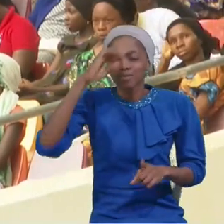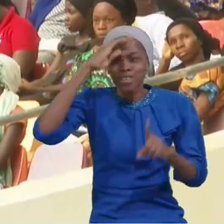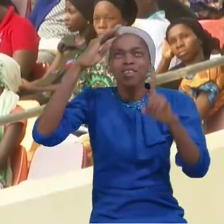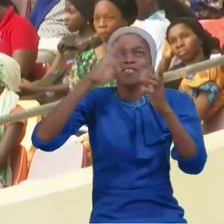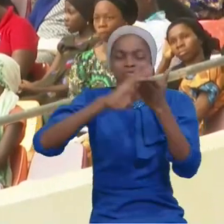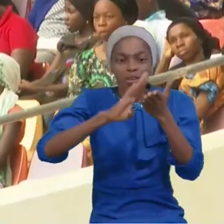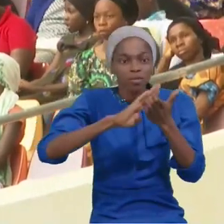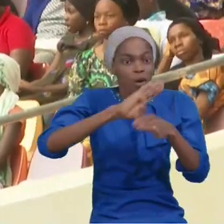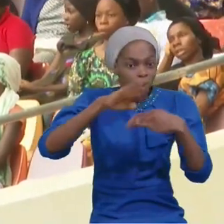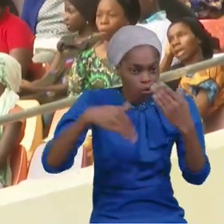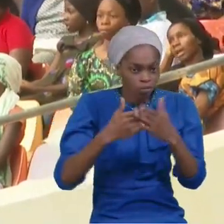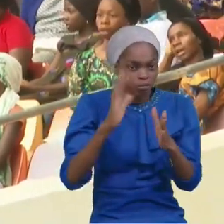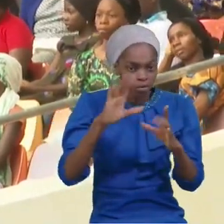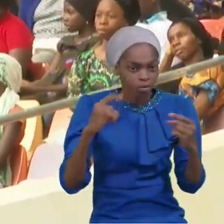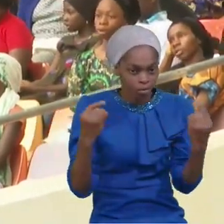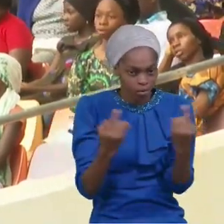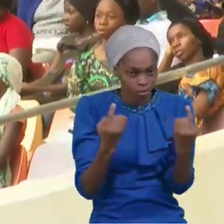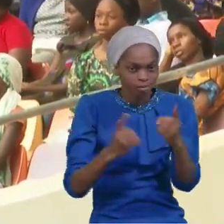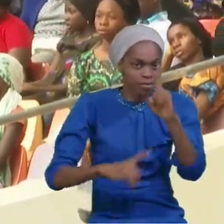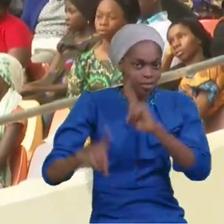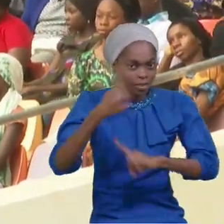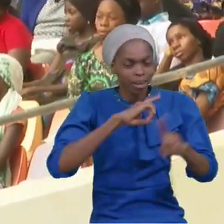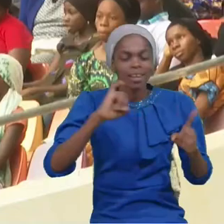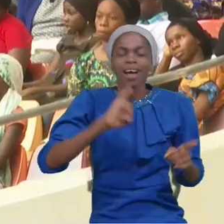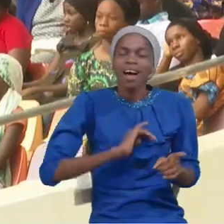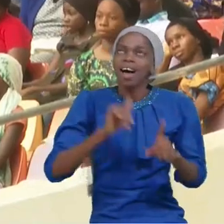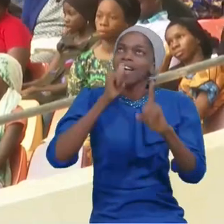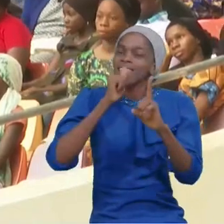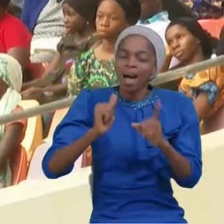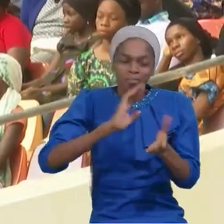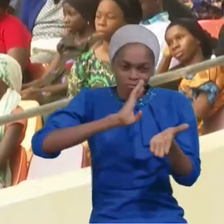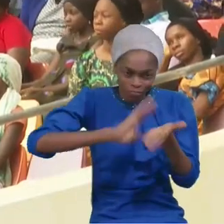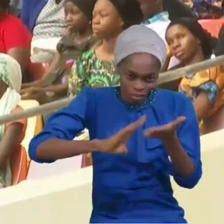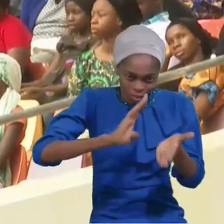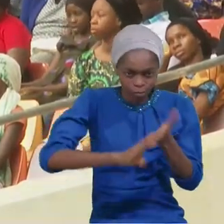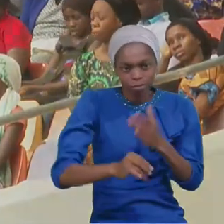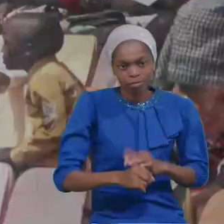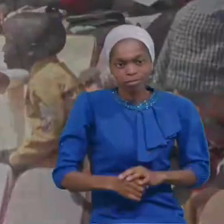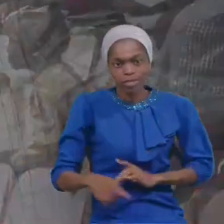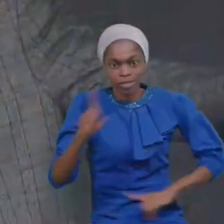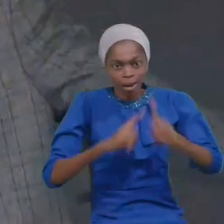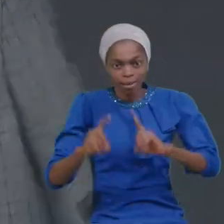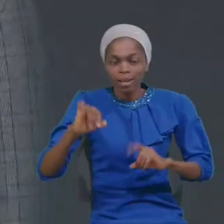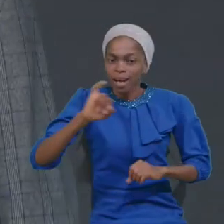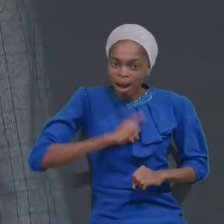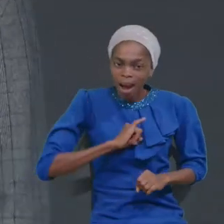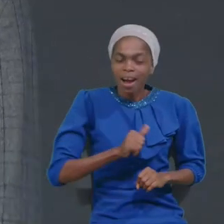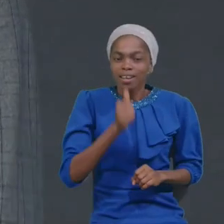Say it aloud. And then it says, who healeth all